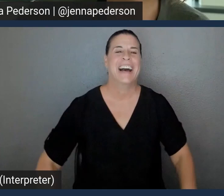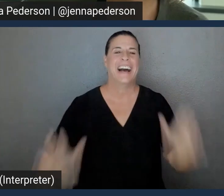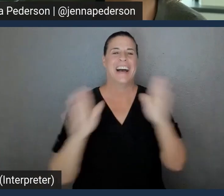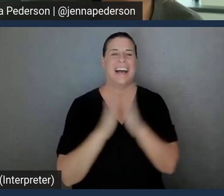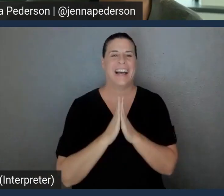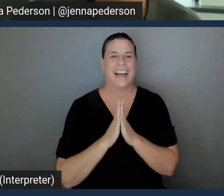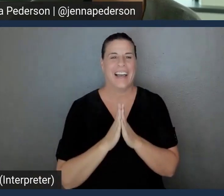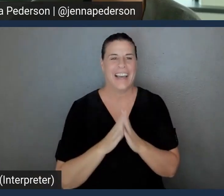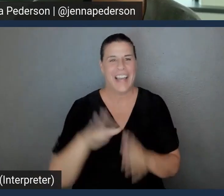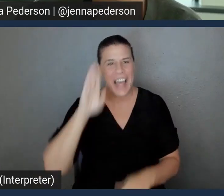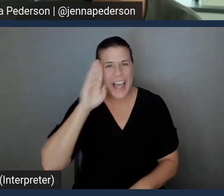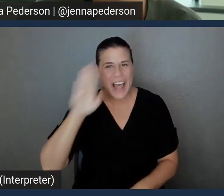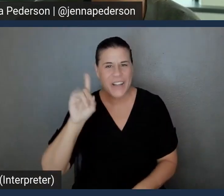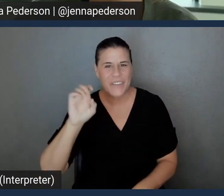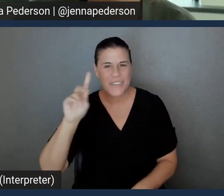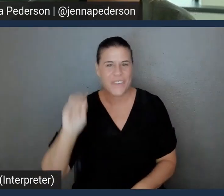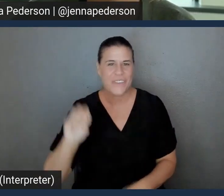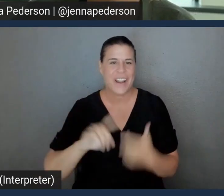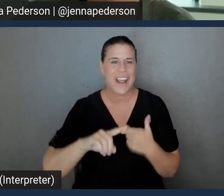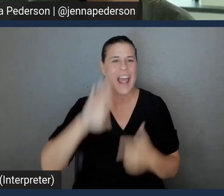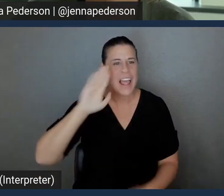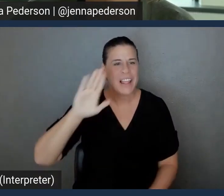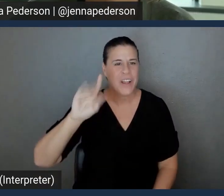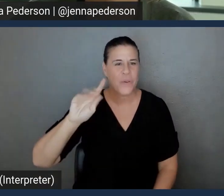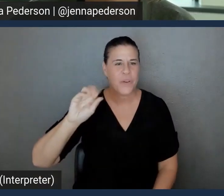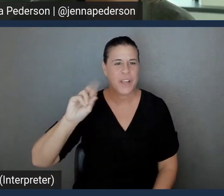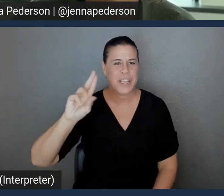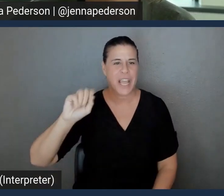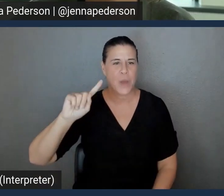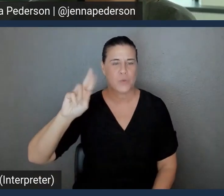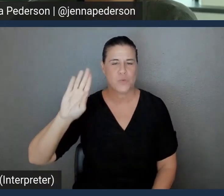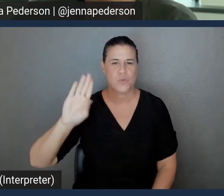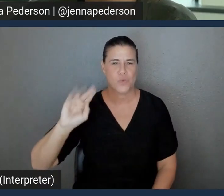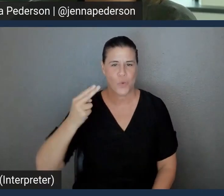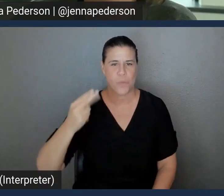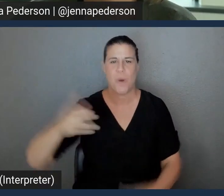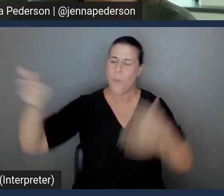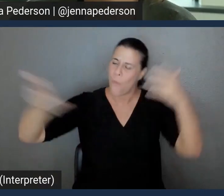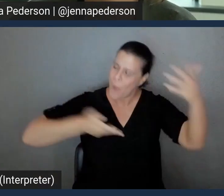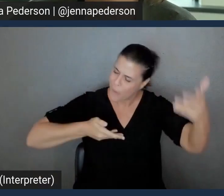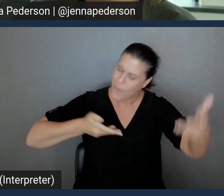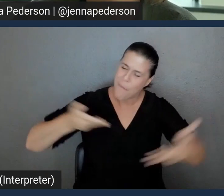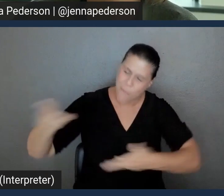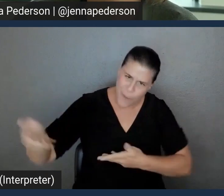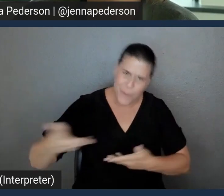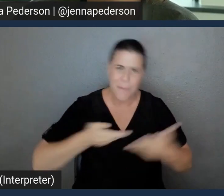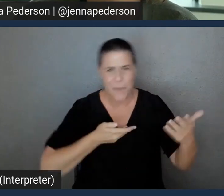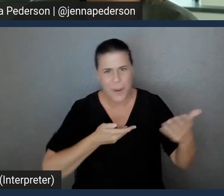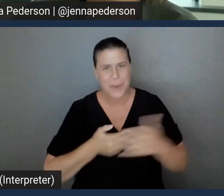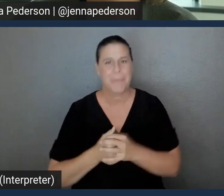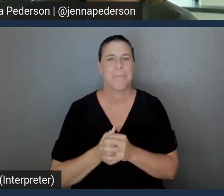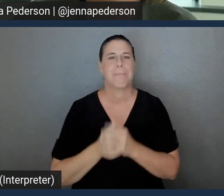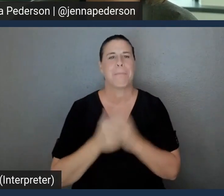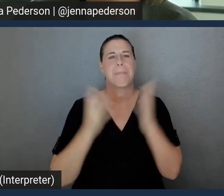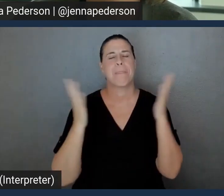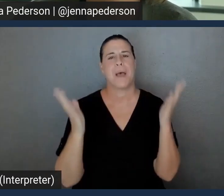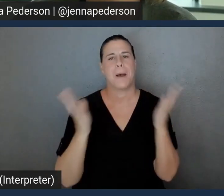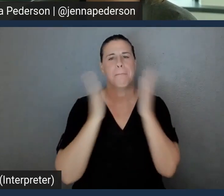Hi, Darko. Hello, Hello. Cowstube. Welcome, Cowstube.